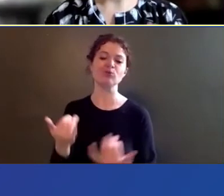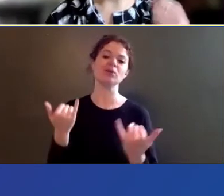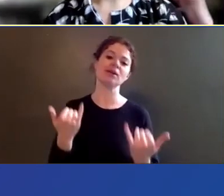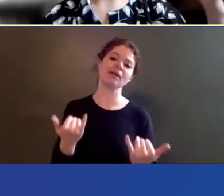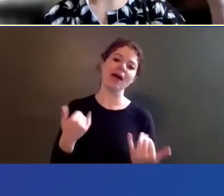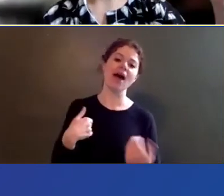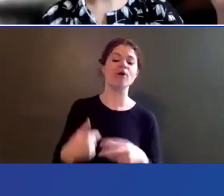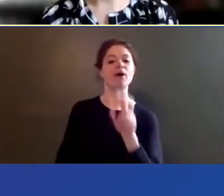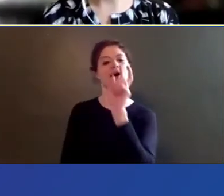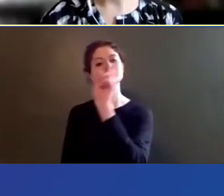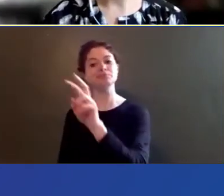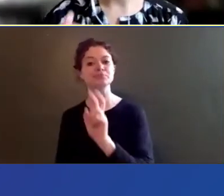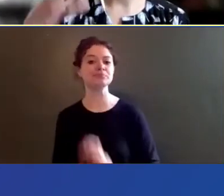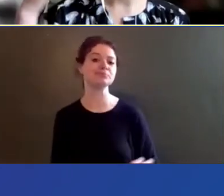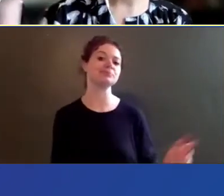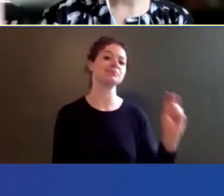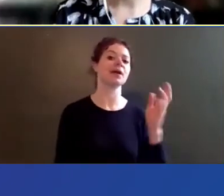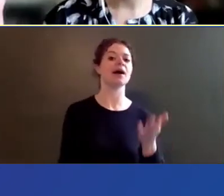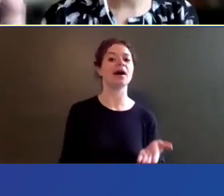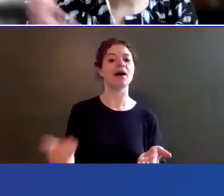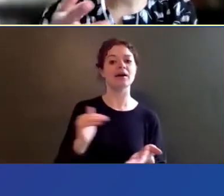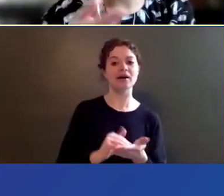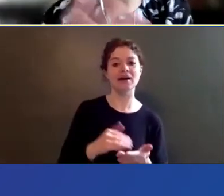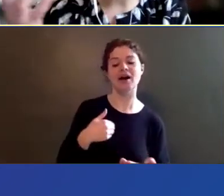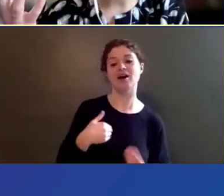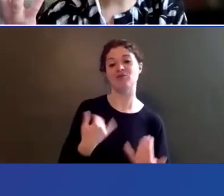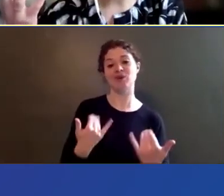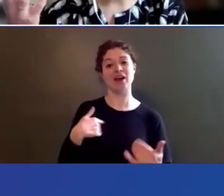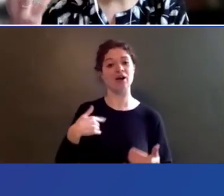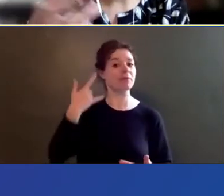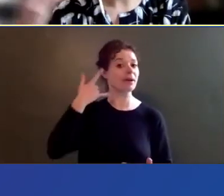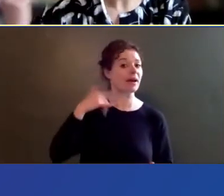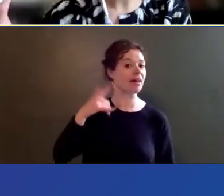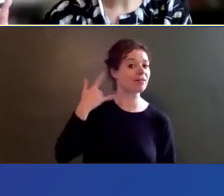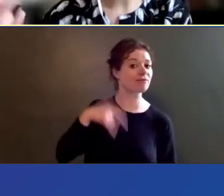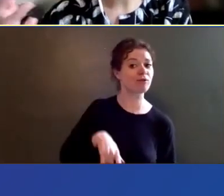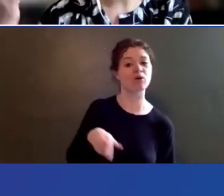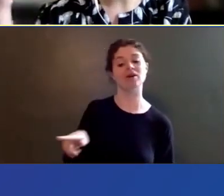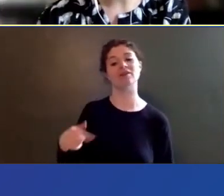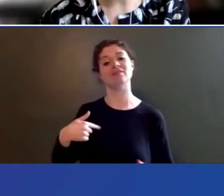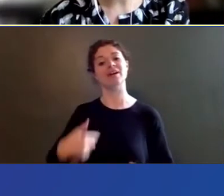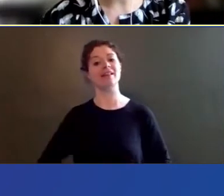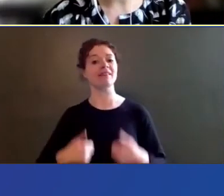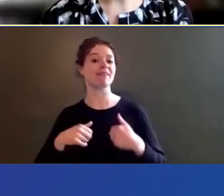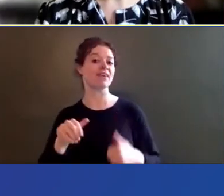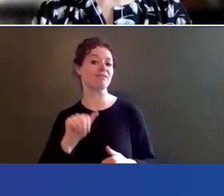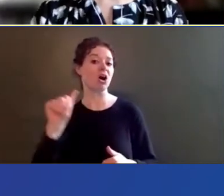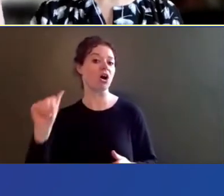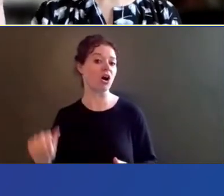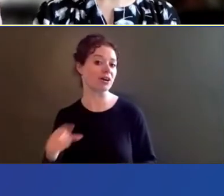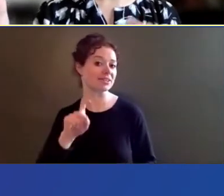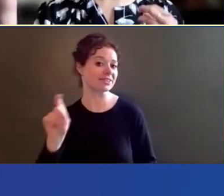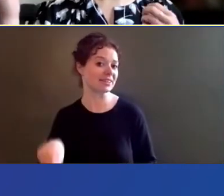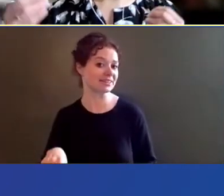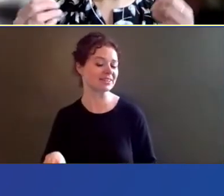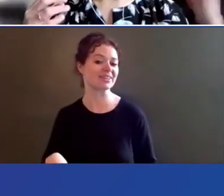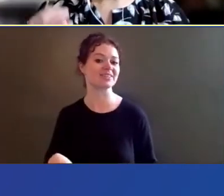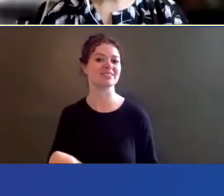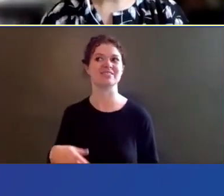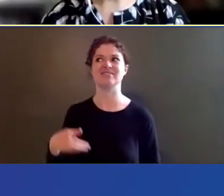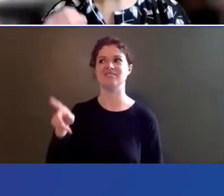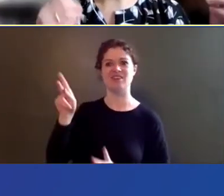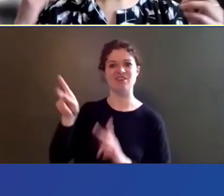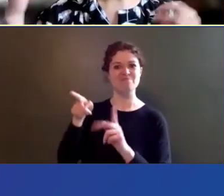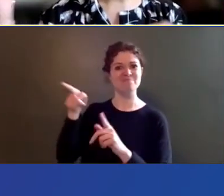in Austin and I'm in California right now, but a lot of the choreographers I work for are still in New York. How do I balance